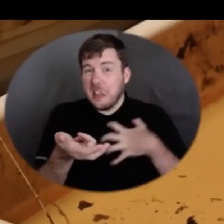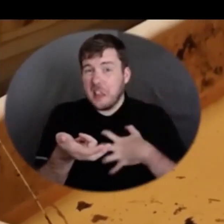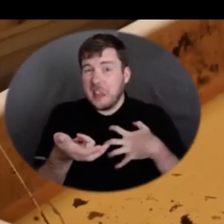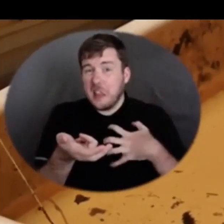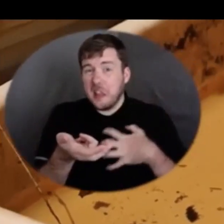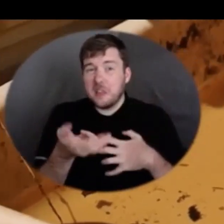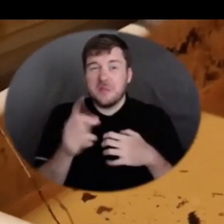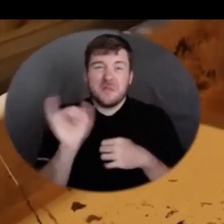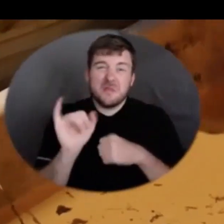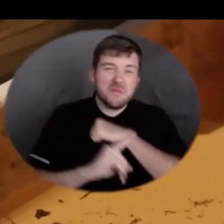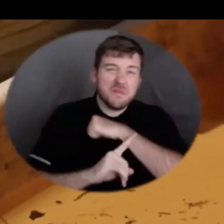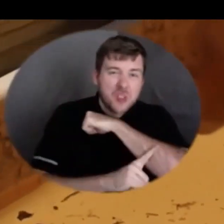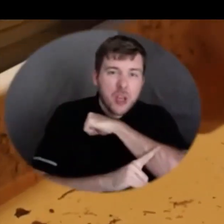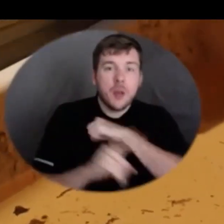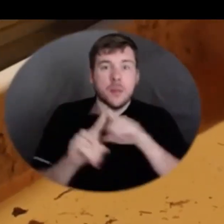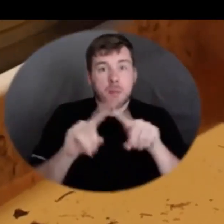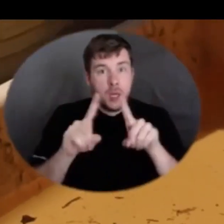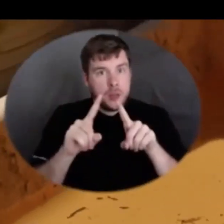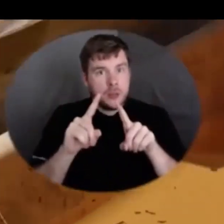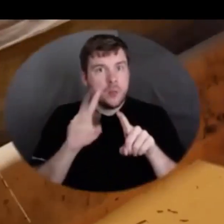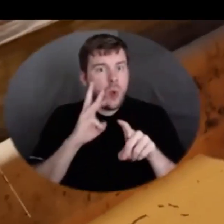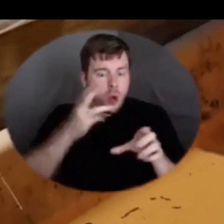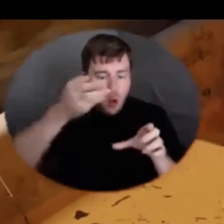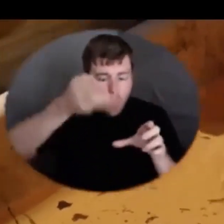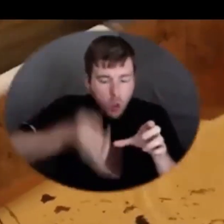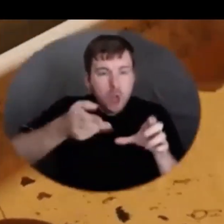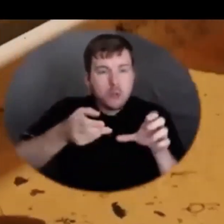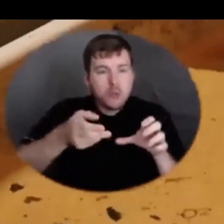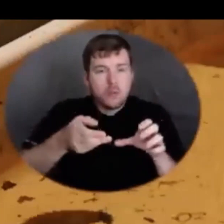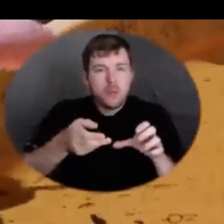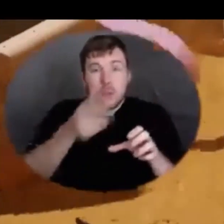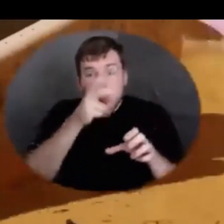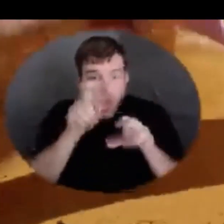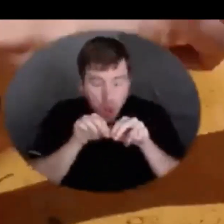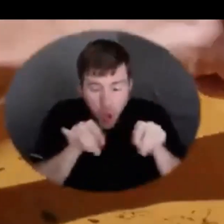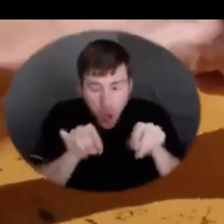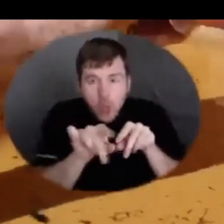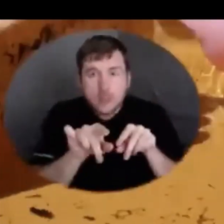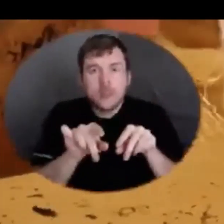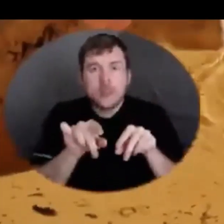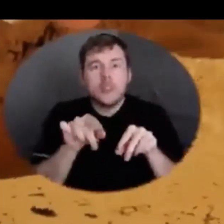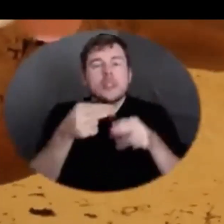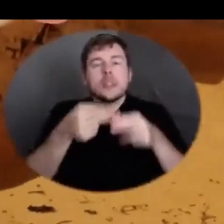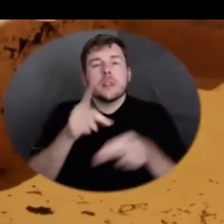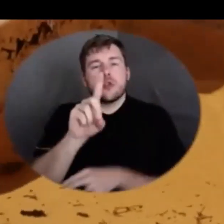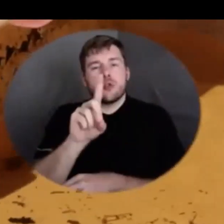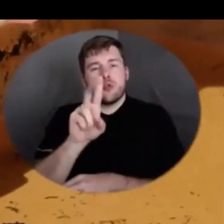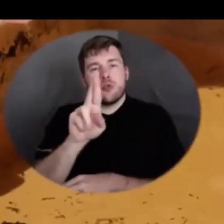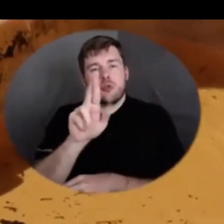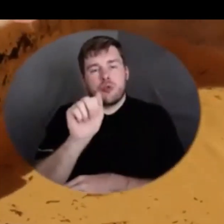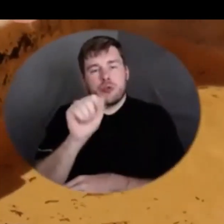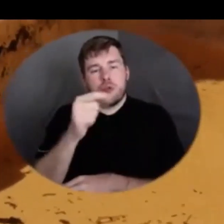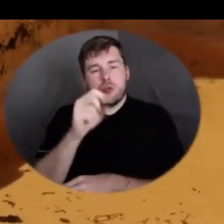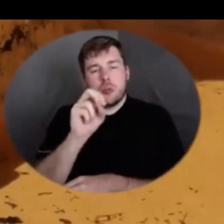trashy, kind of, you know, organic matter, as it were. But if you dump it in, you'll see out pops this guy. And he's a dragonfly